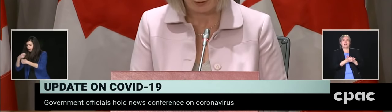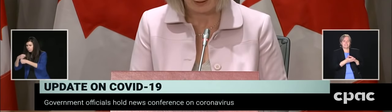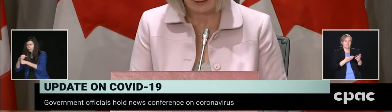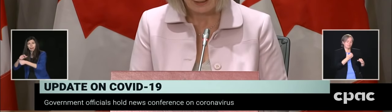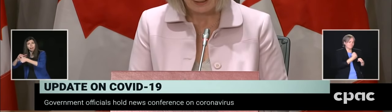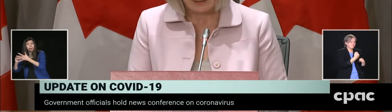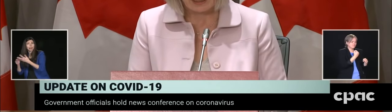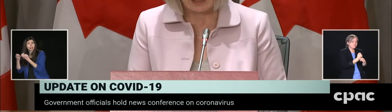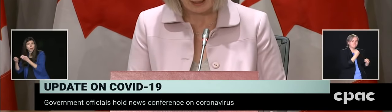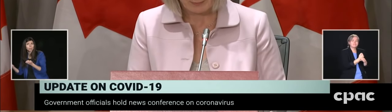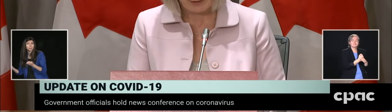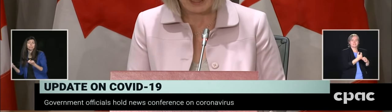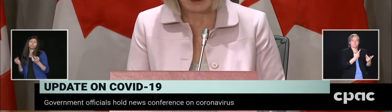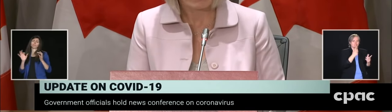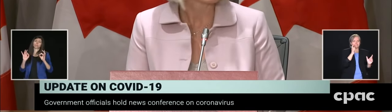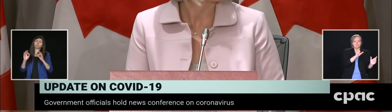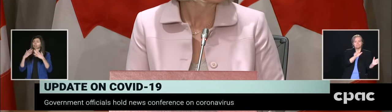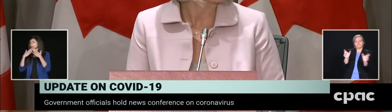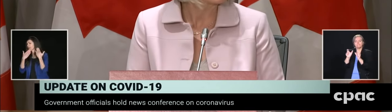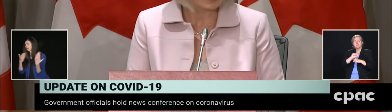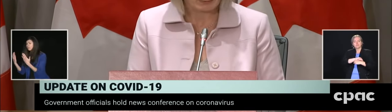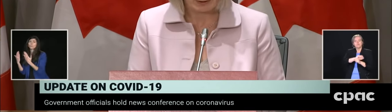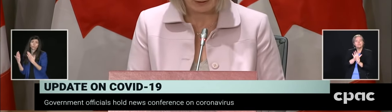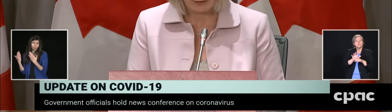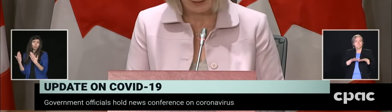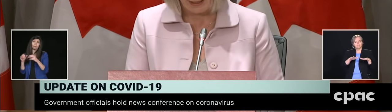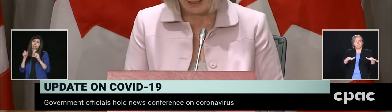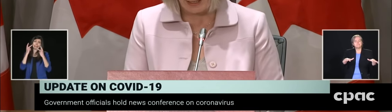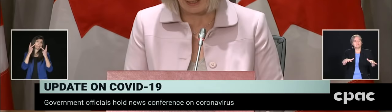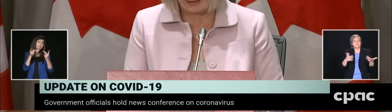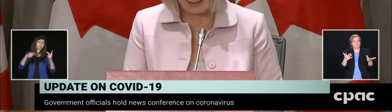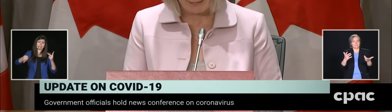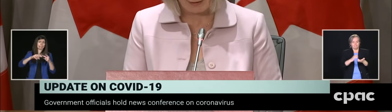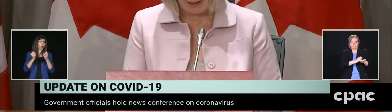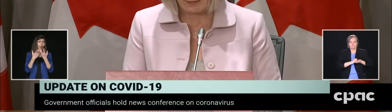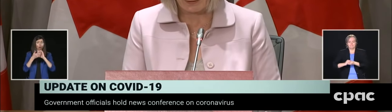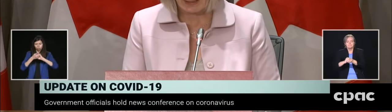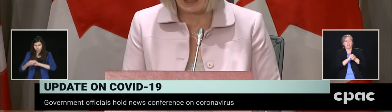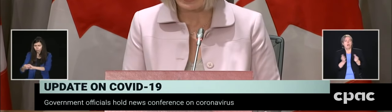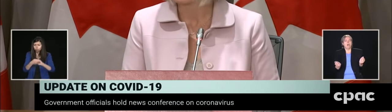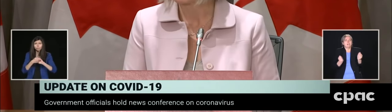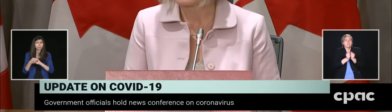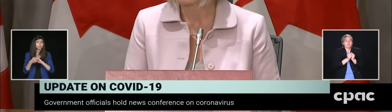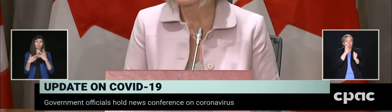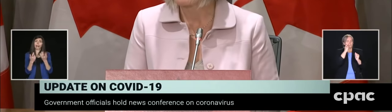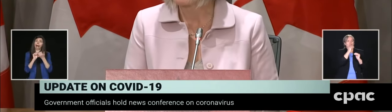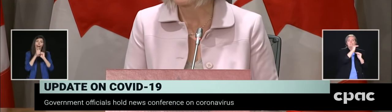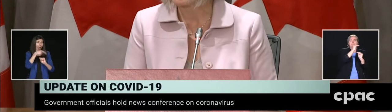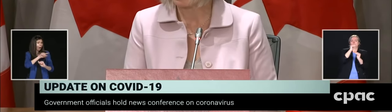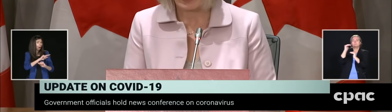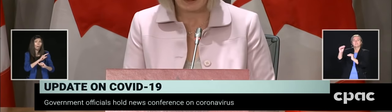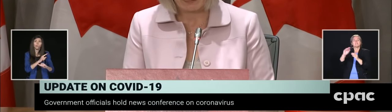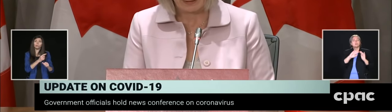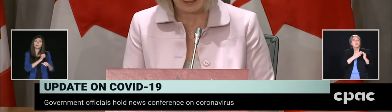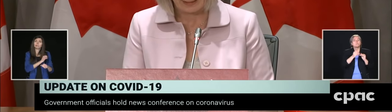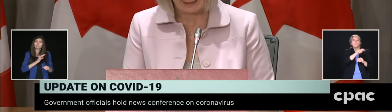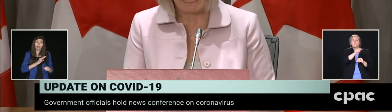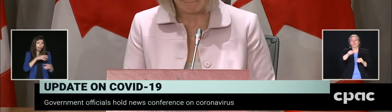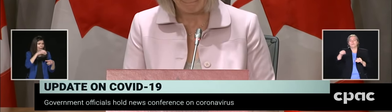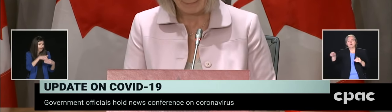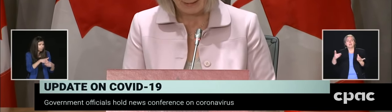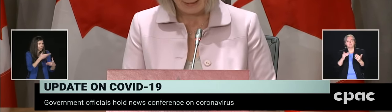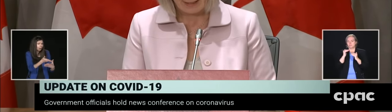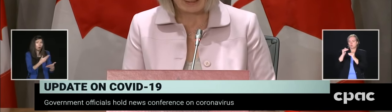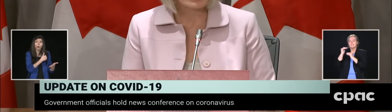safe and strong, to help protect our frontline healthcare workers, and to save the lives of Canadians who become severely ill with